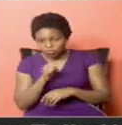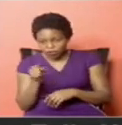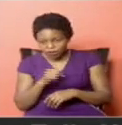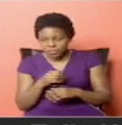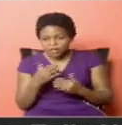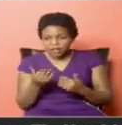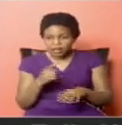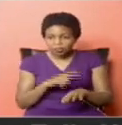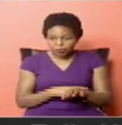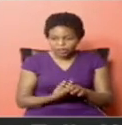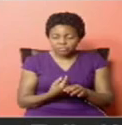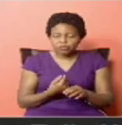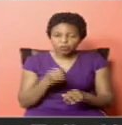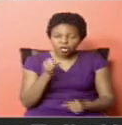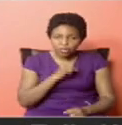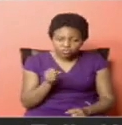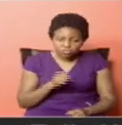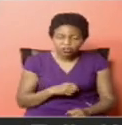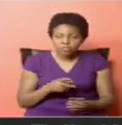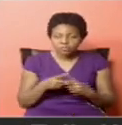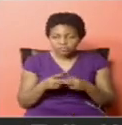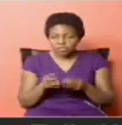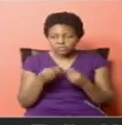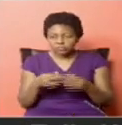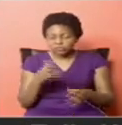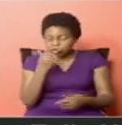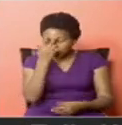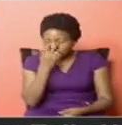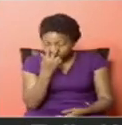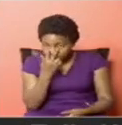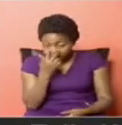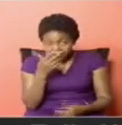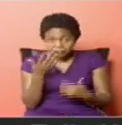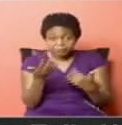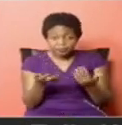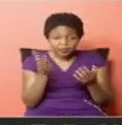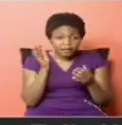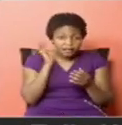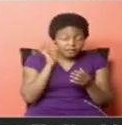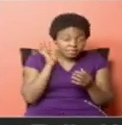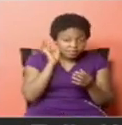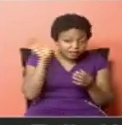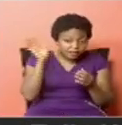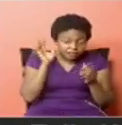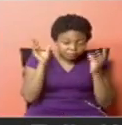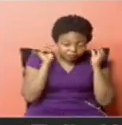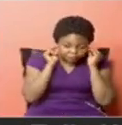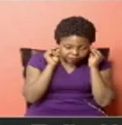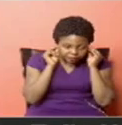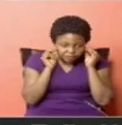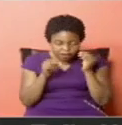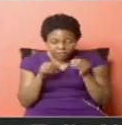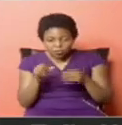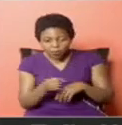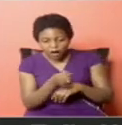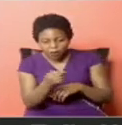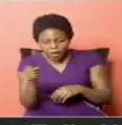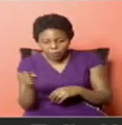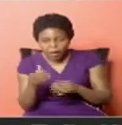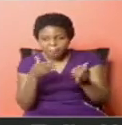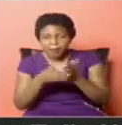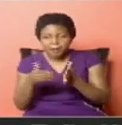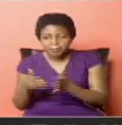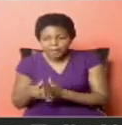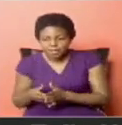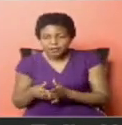age, you start to lose your sight, you start to lose your hearing, the ability to move, cognitive processes,